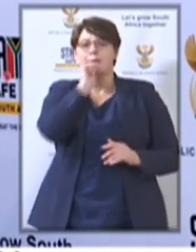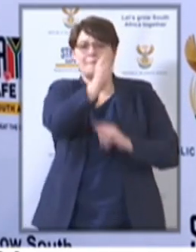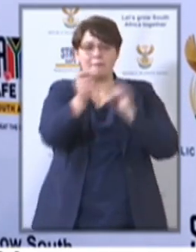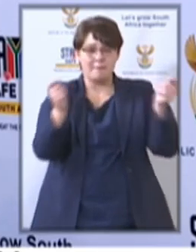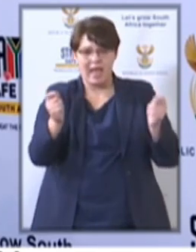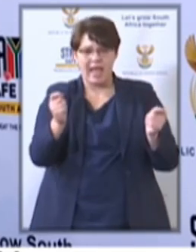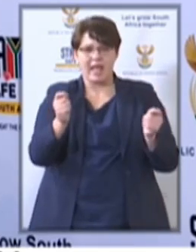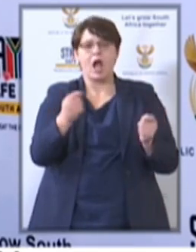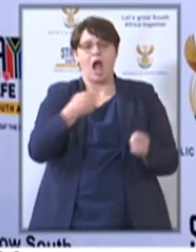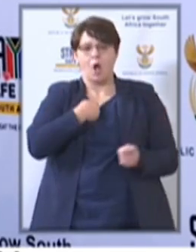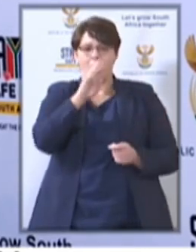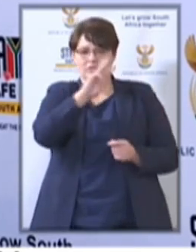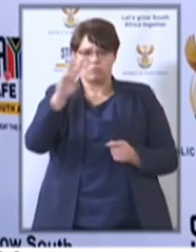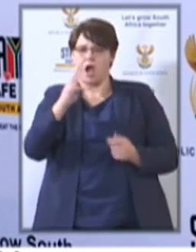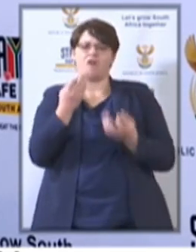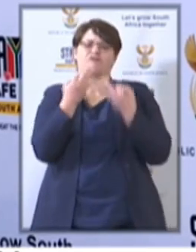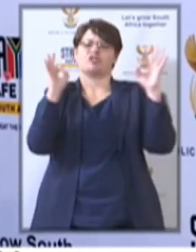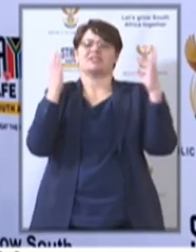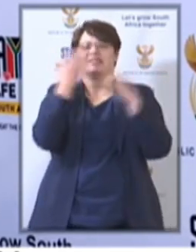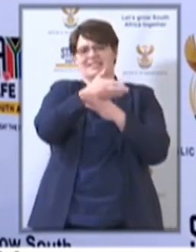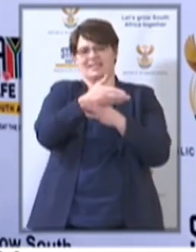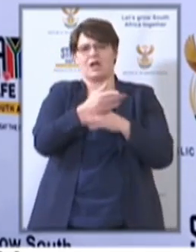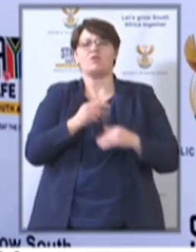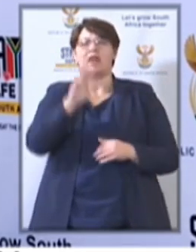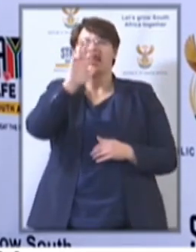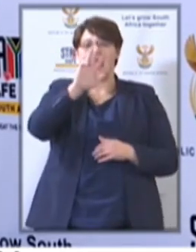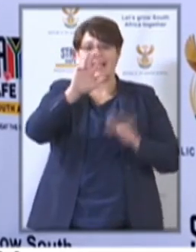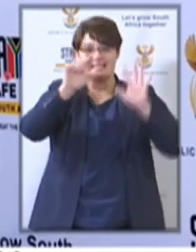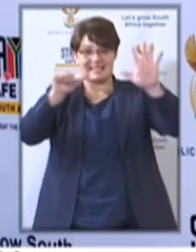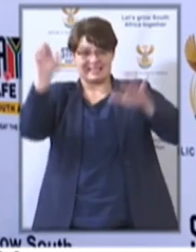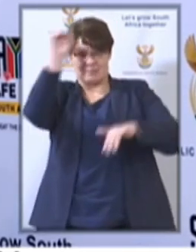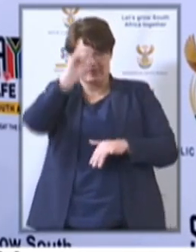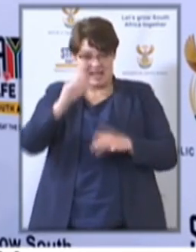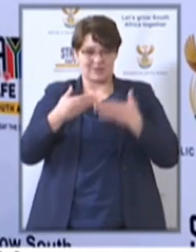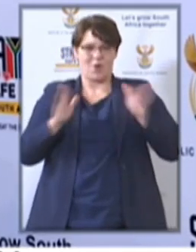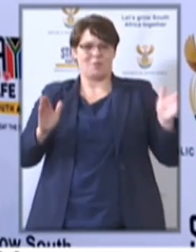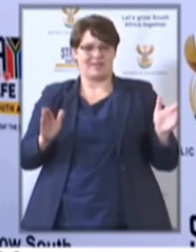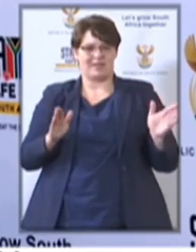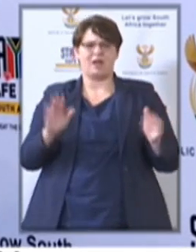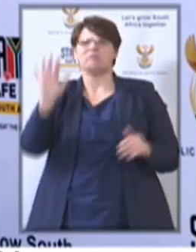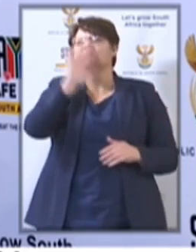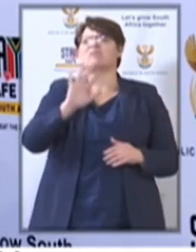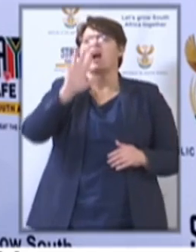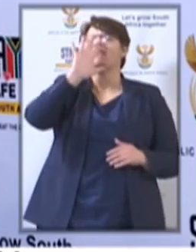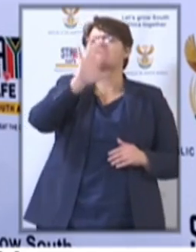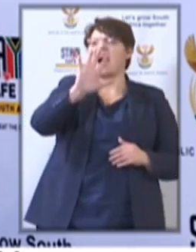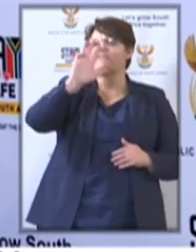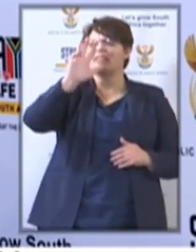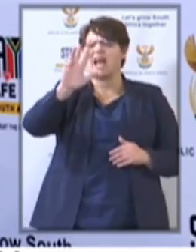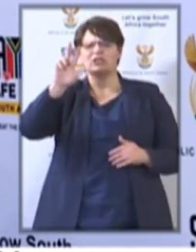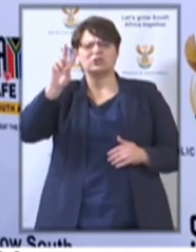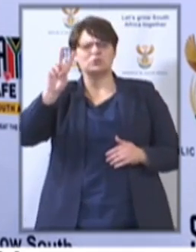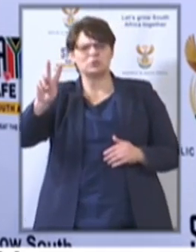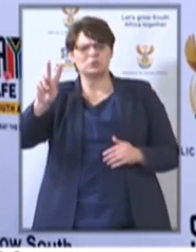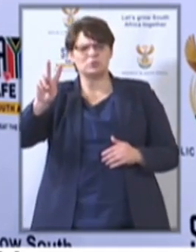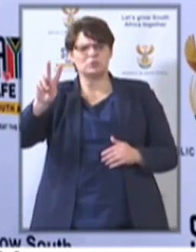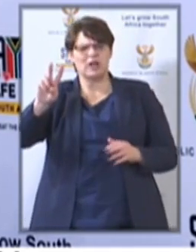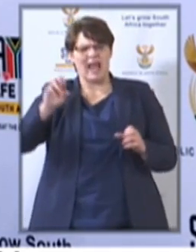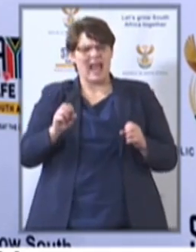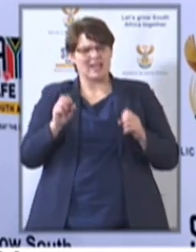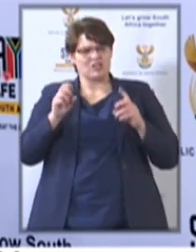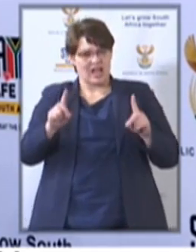our websites. We stand currently on 96%, about 592 of